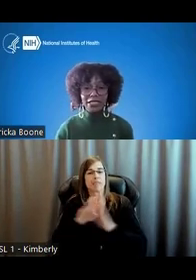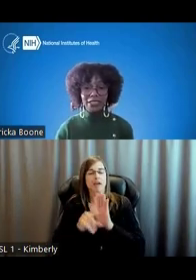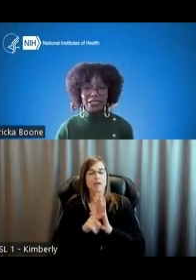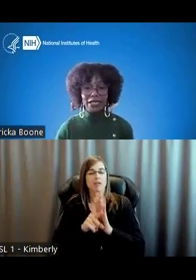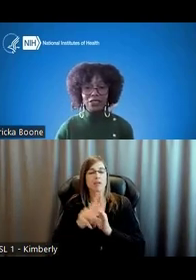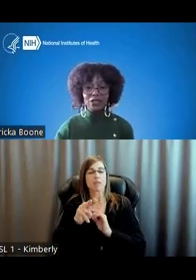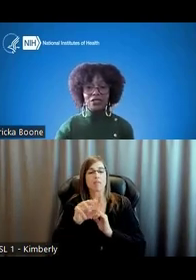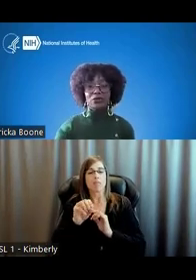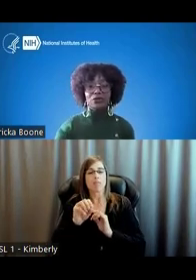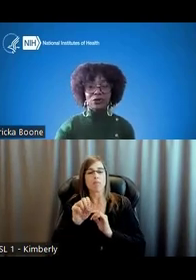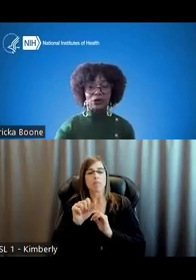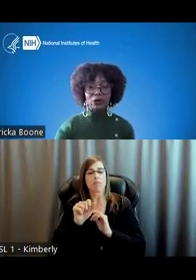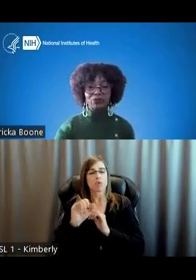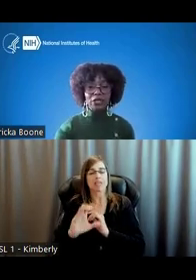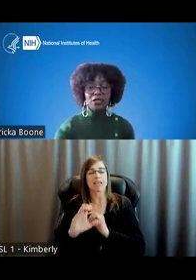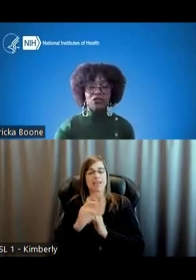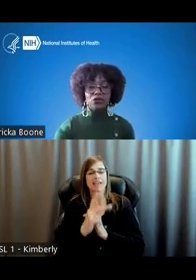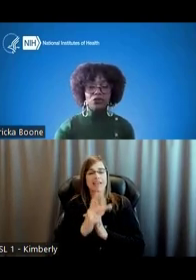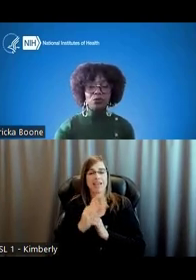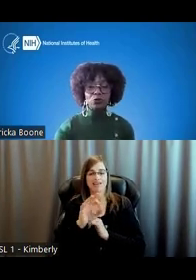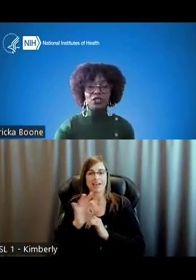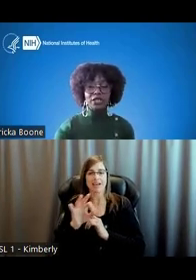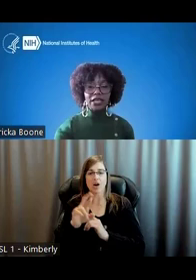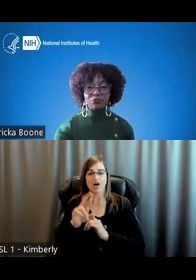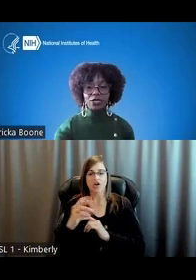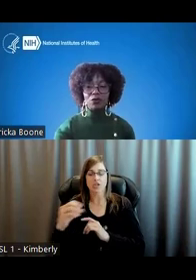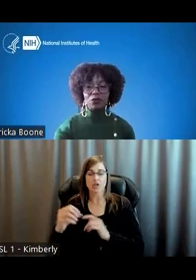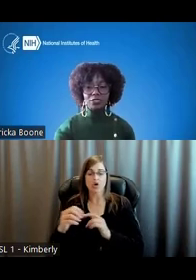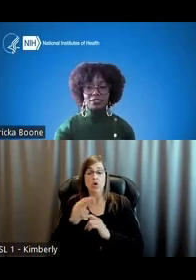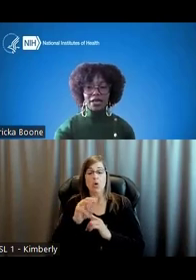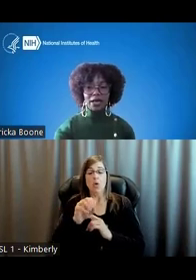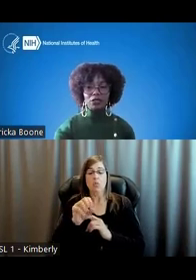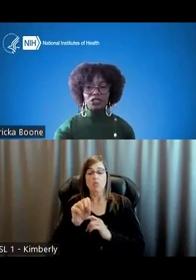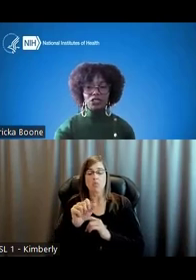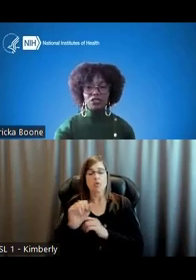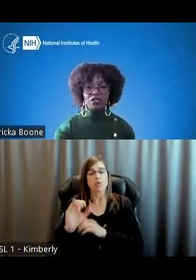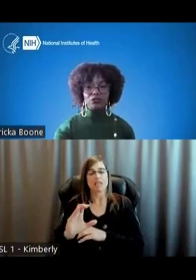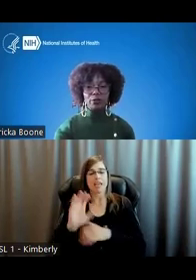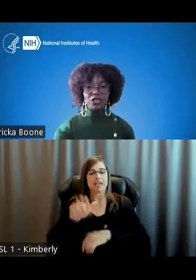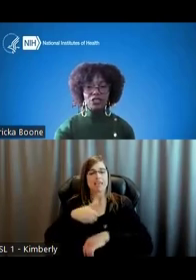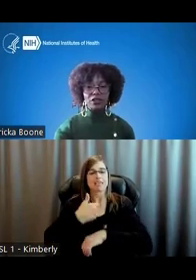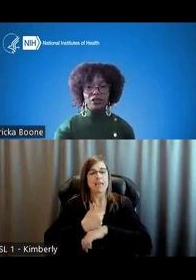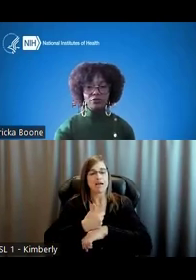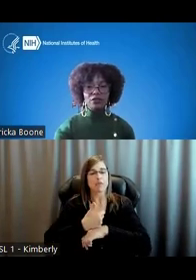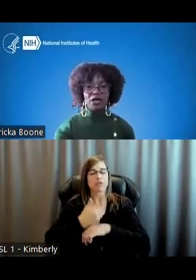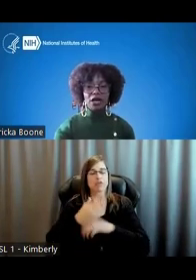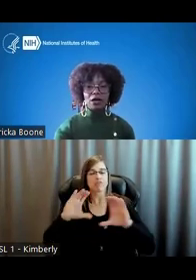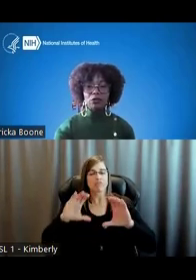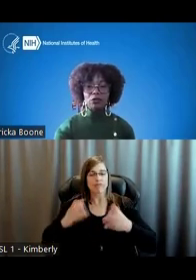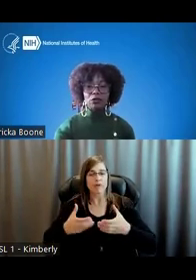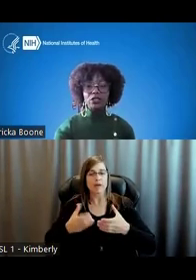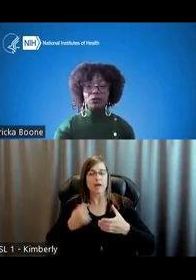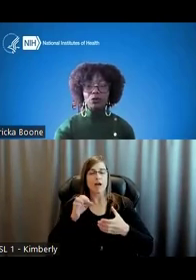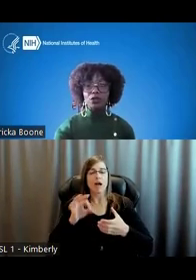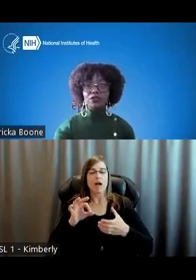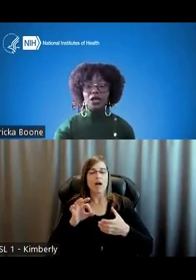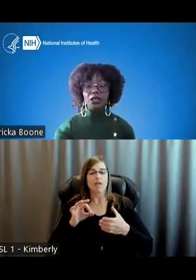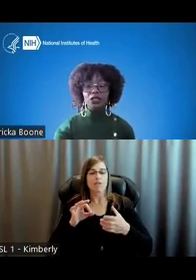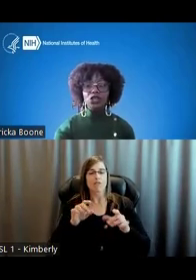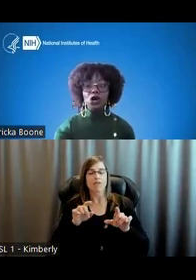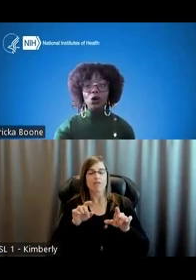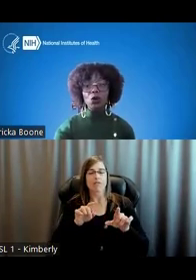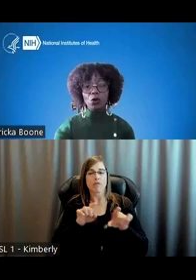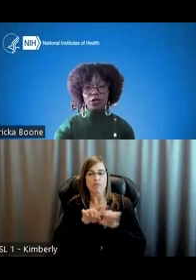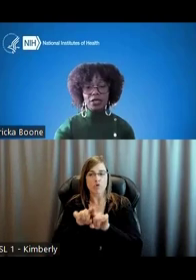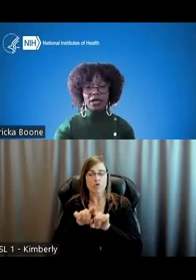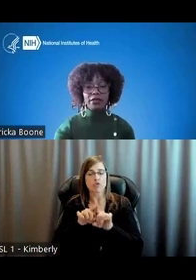Mosaic K99R00. So the Mosaic framework establishes the formation of mutually supportive